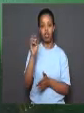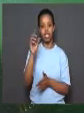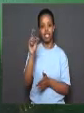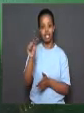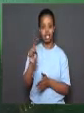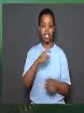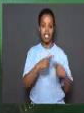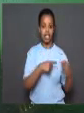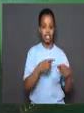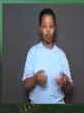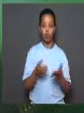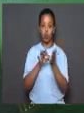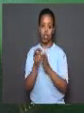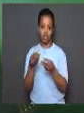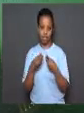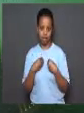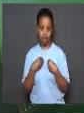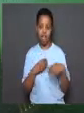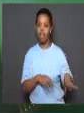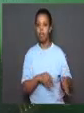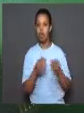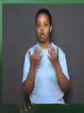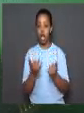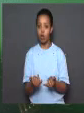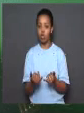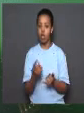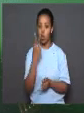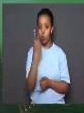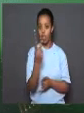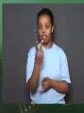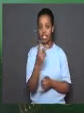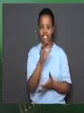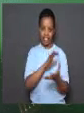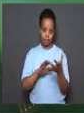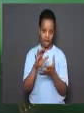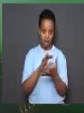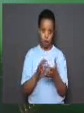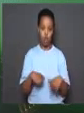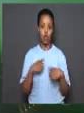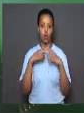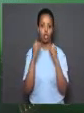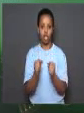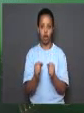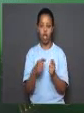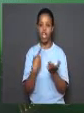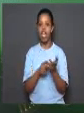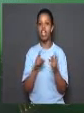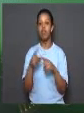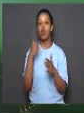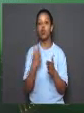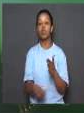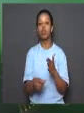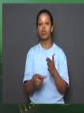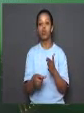Students, let us say we have two hybrids, which are each the result of